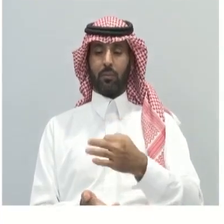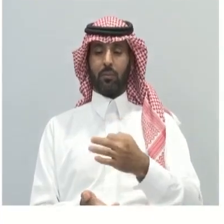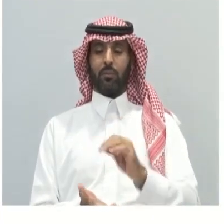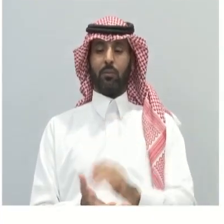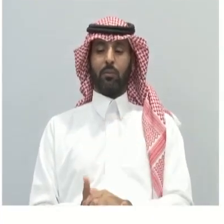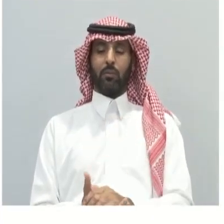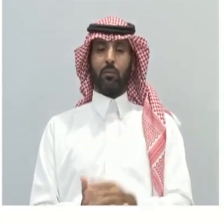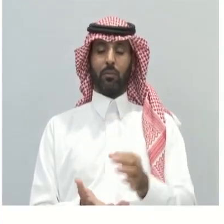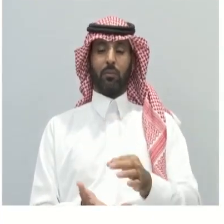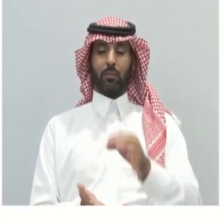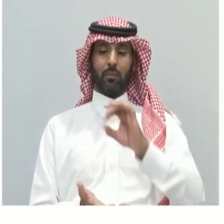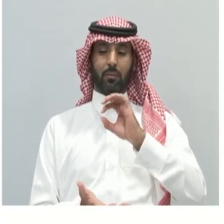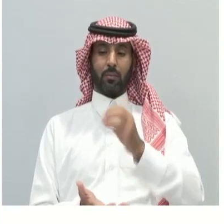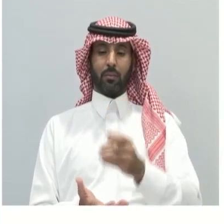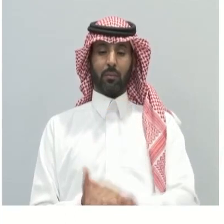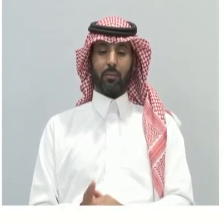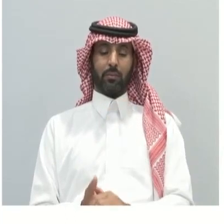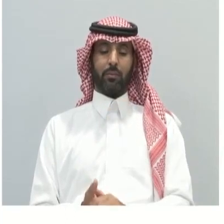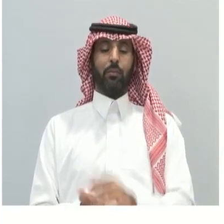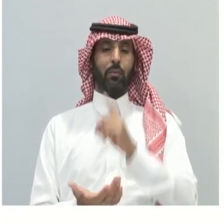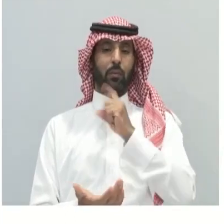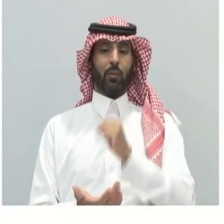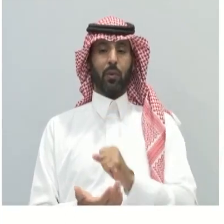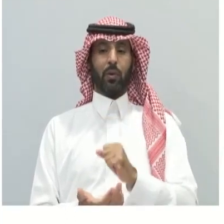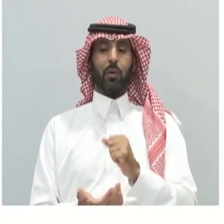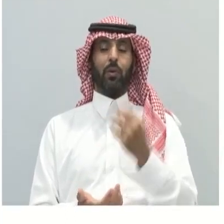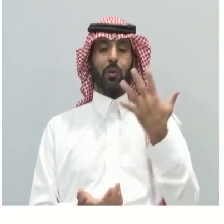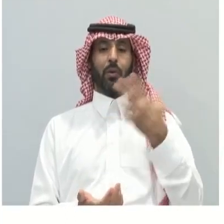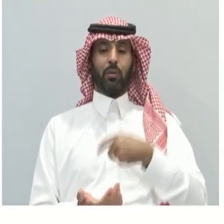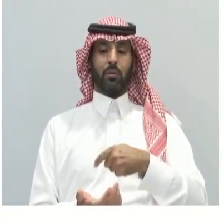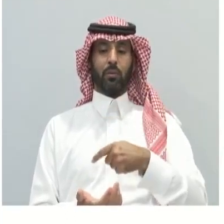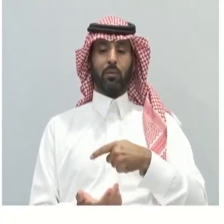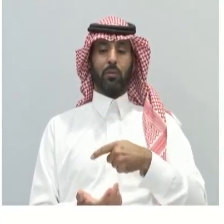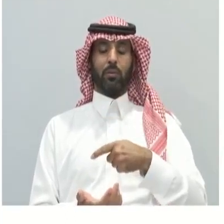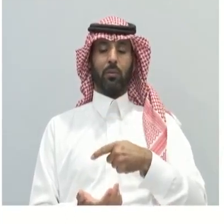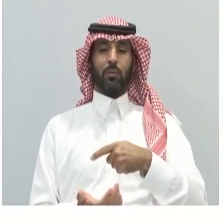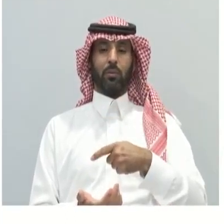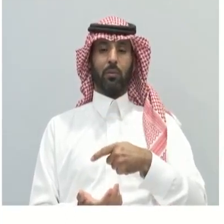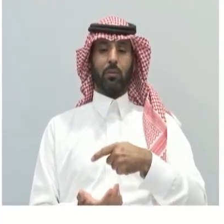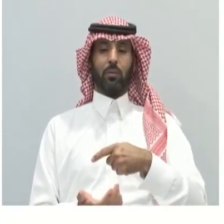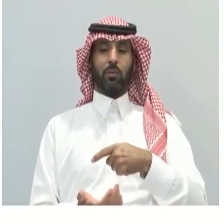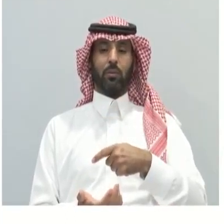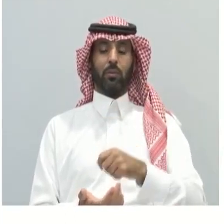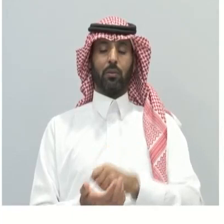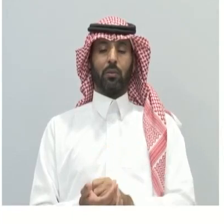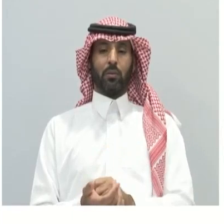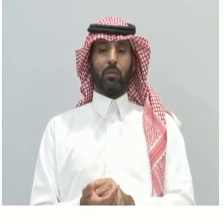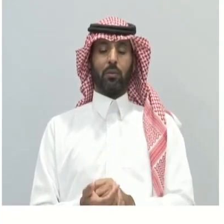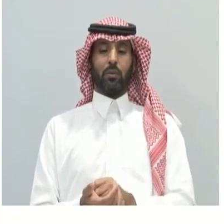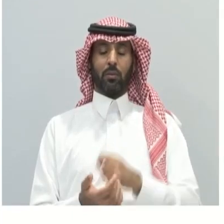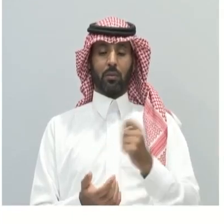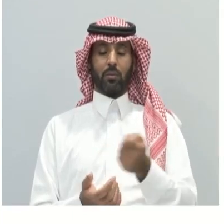with the workbook, page 115. Complete the conversation with four or